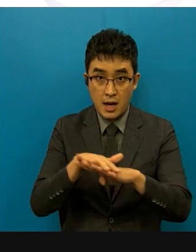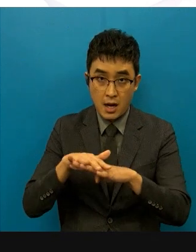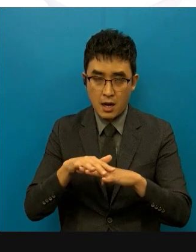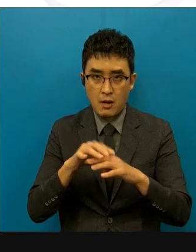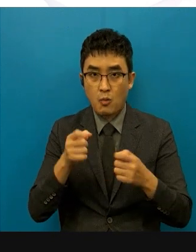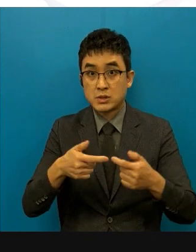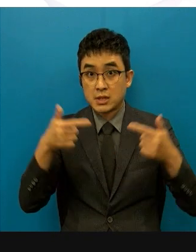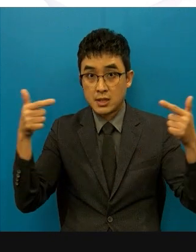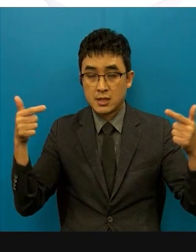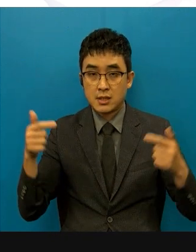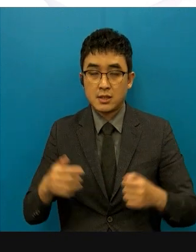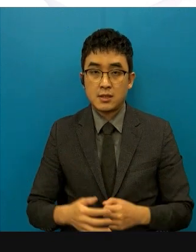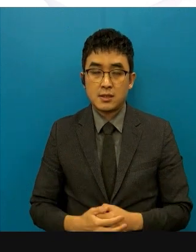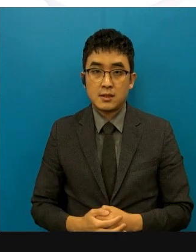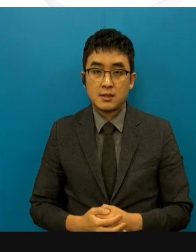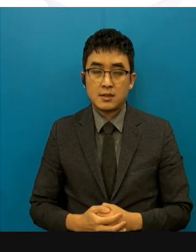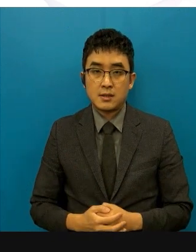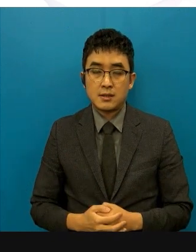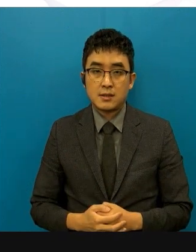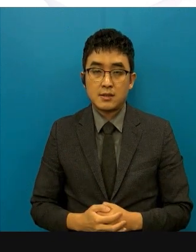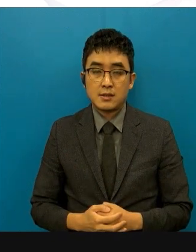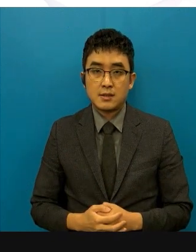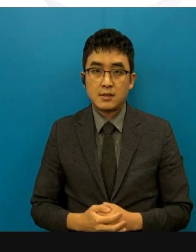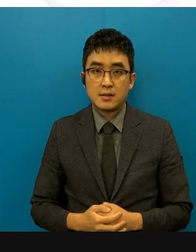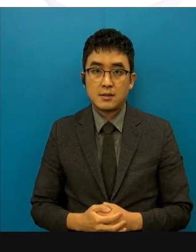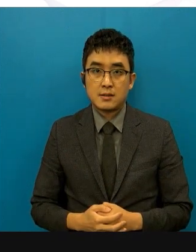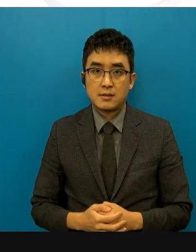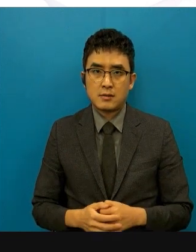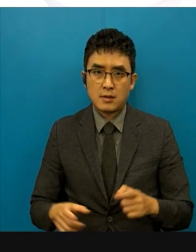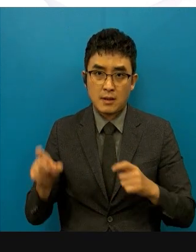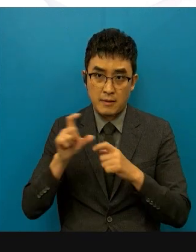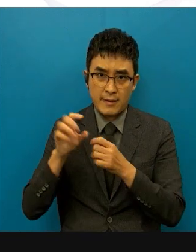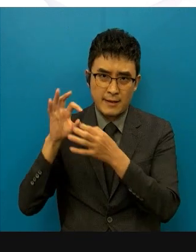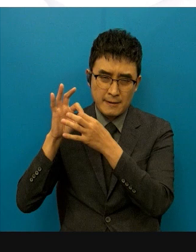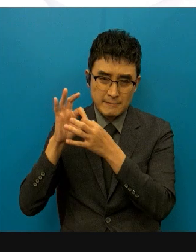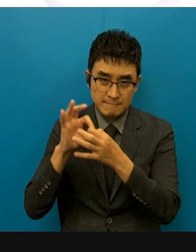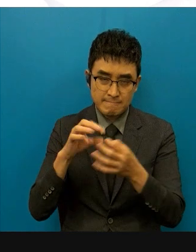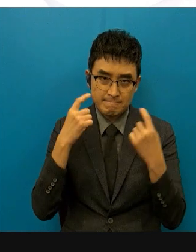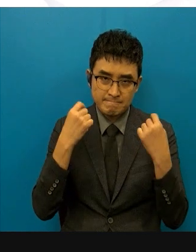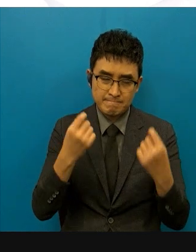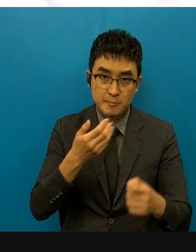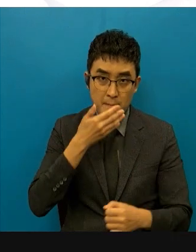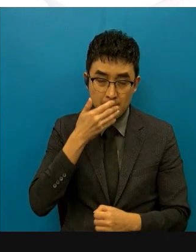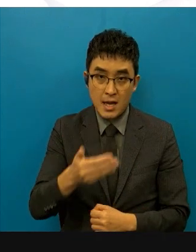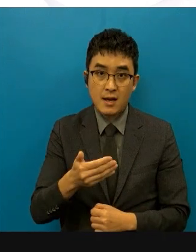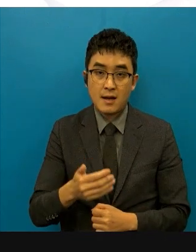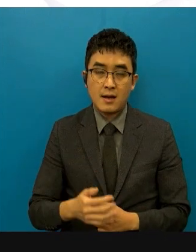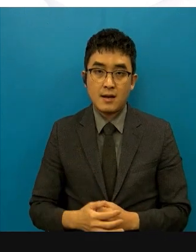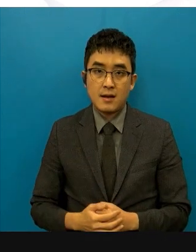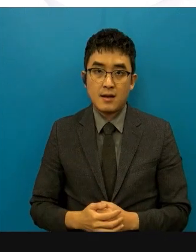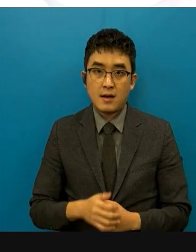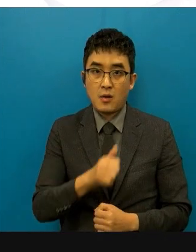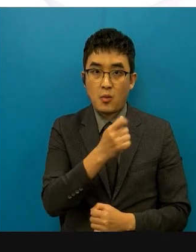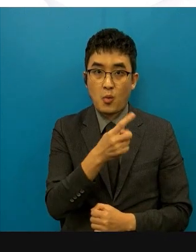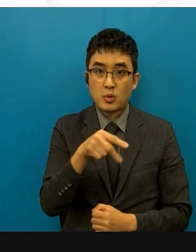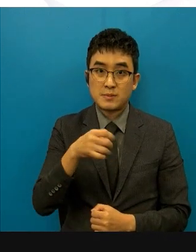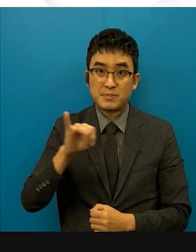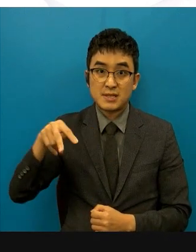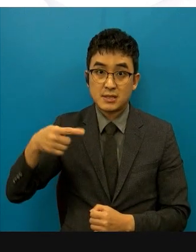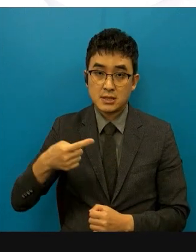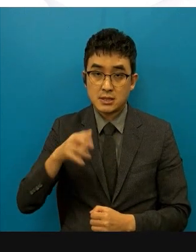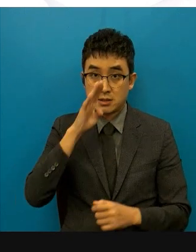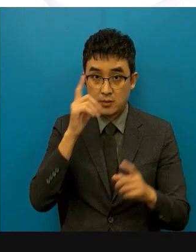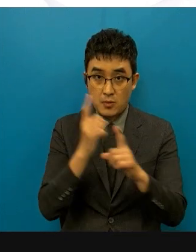more sustainable way. Finally, it is noted a socio-cultural change do not for